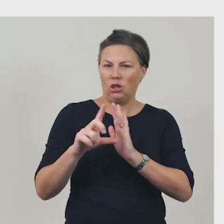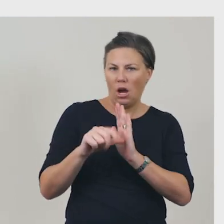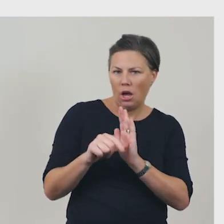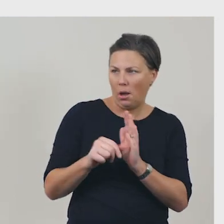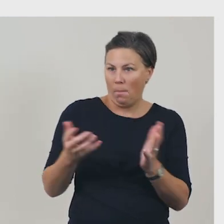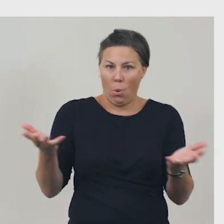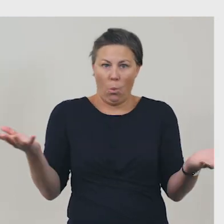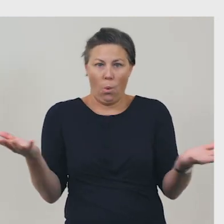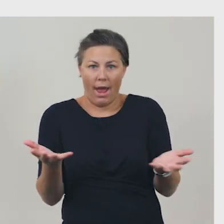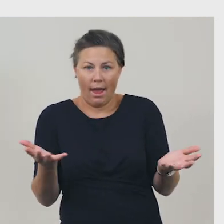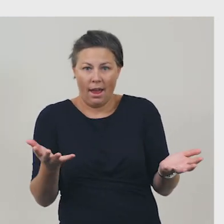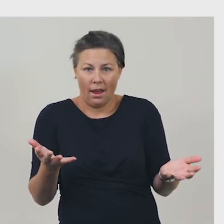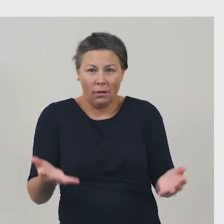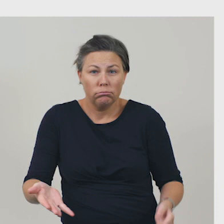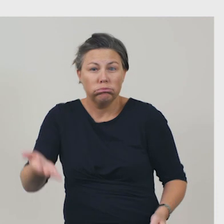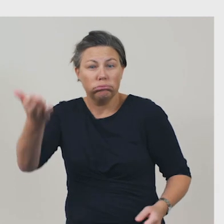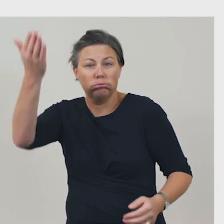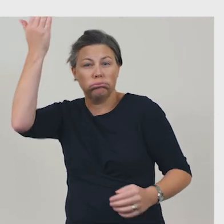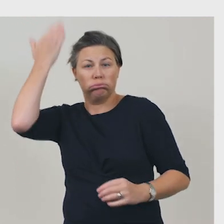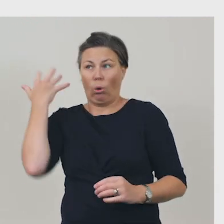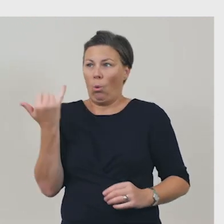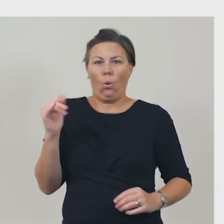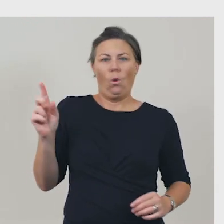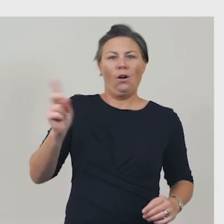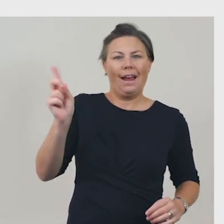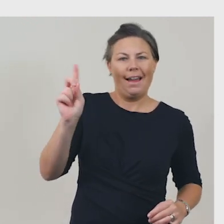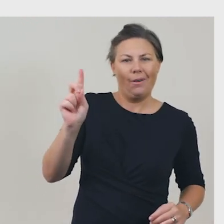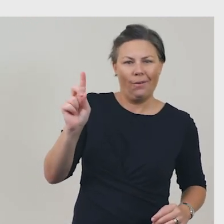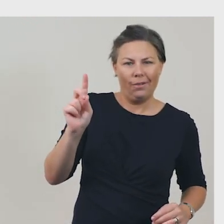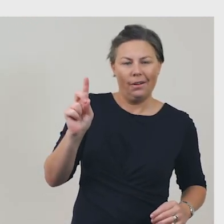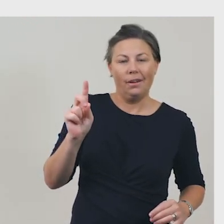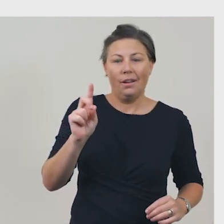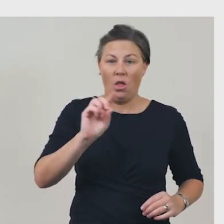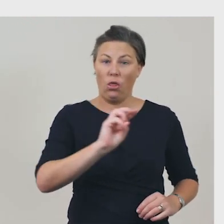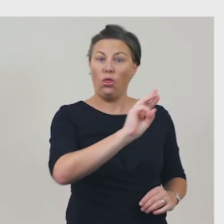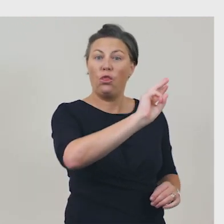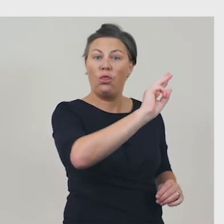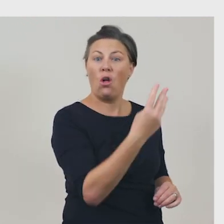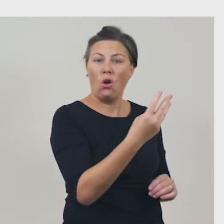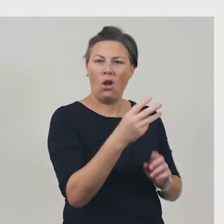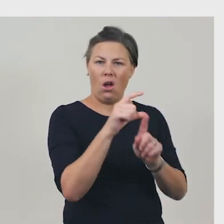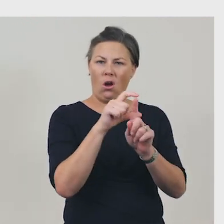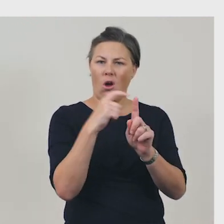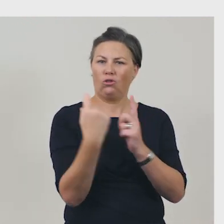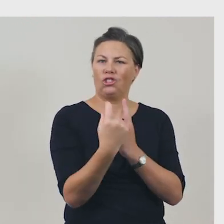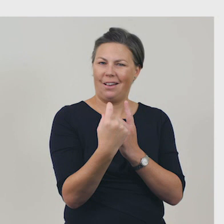written. The cultural context refers to the cultural values, beliefs, and events in the